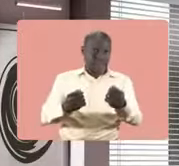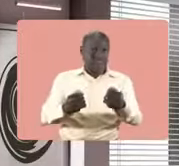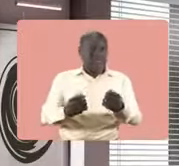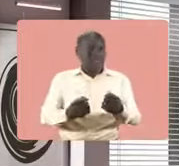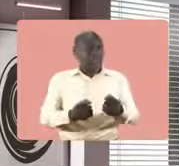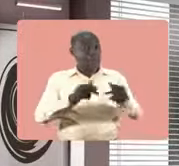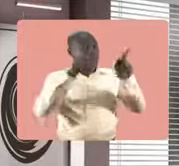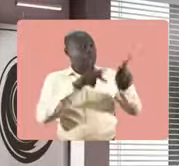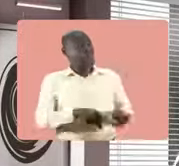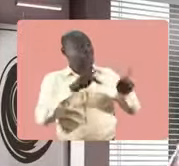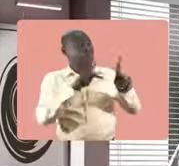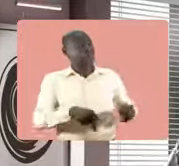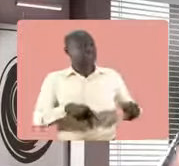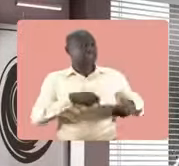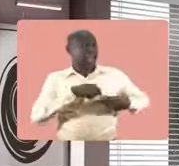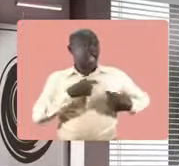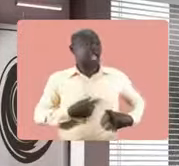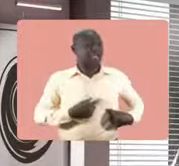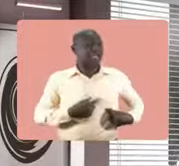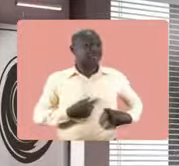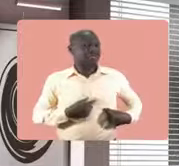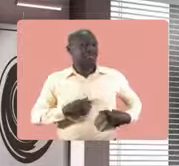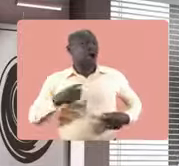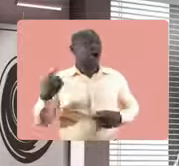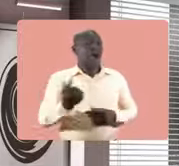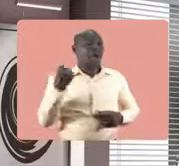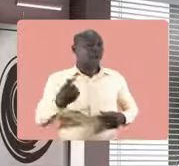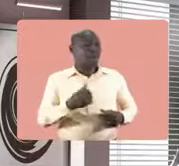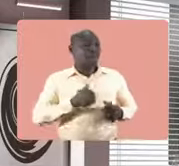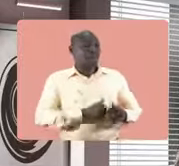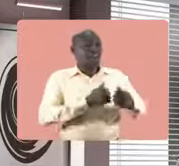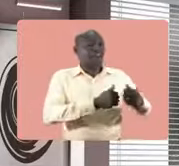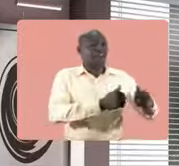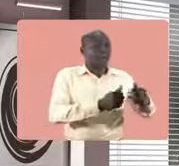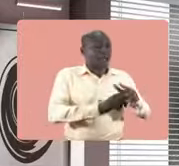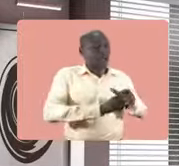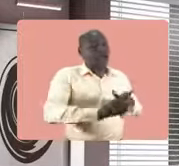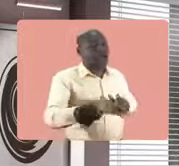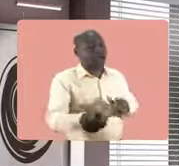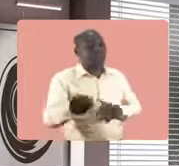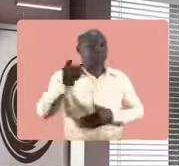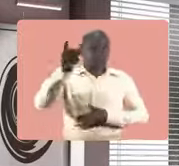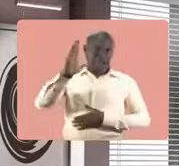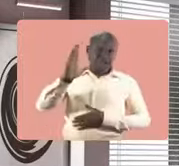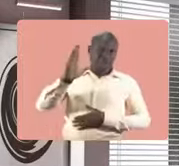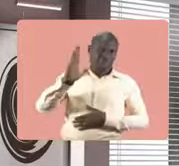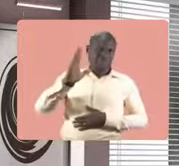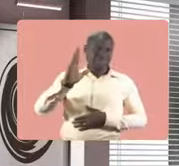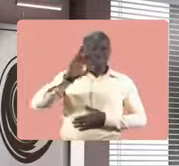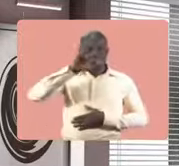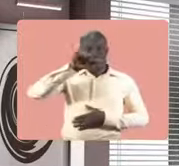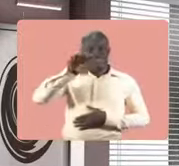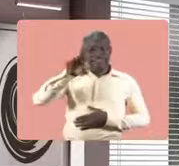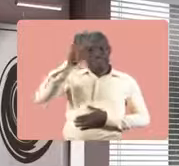Se nipa eya sa na nakoma empo atwe afre onyankopon ho. Jeremiah